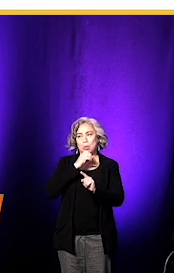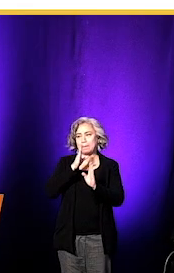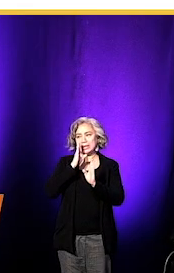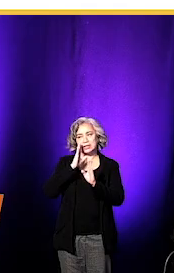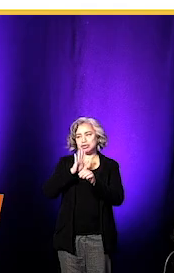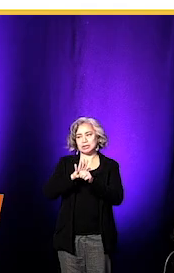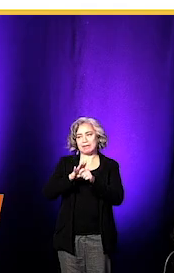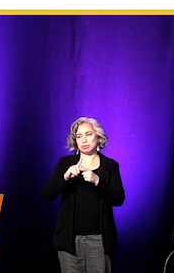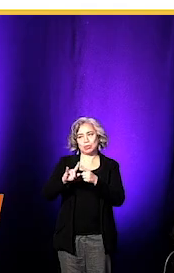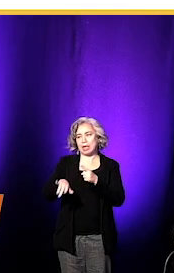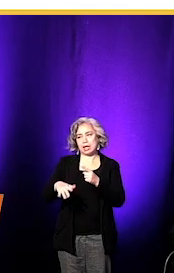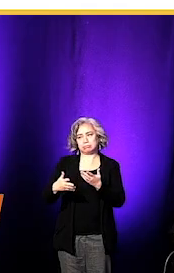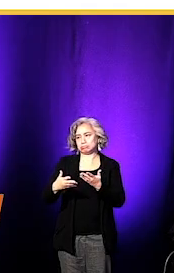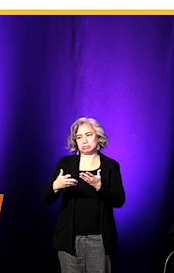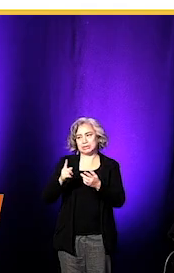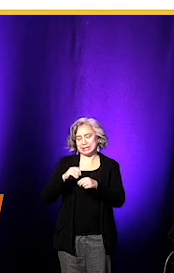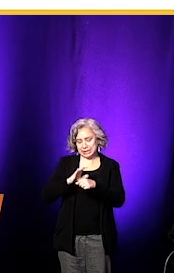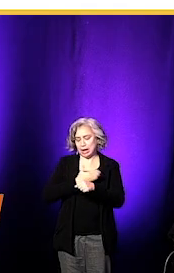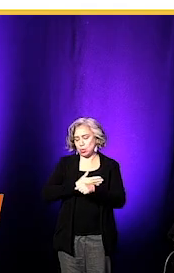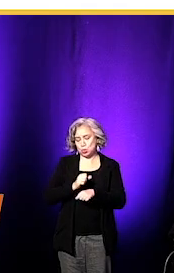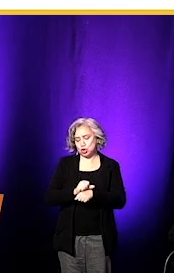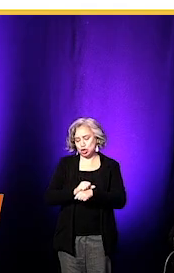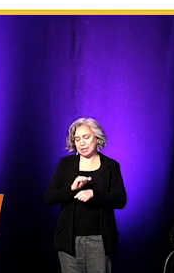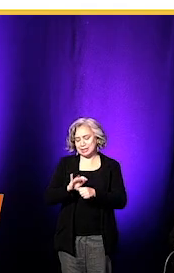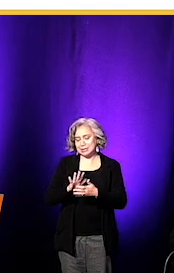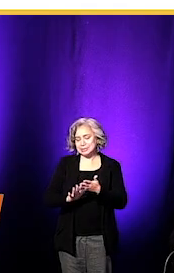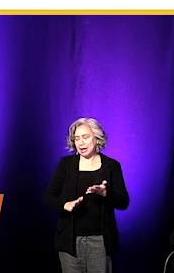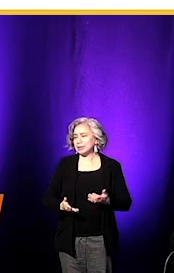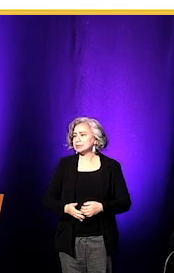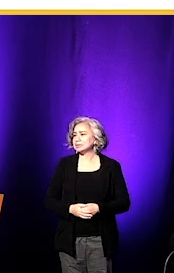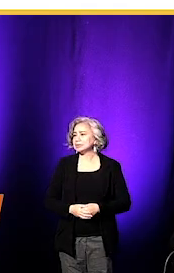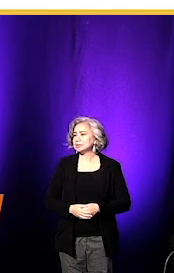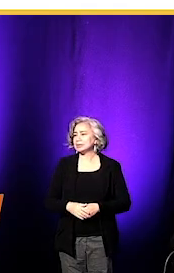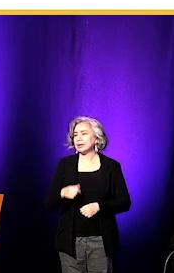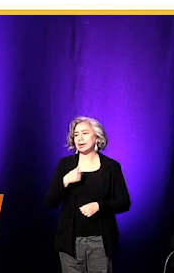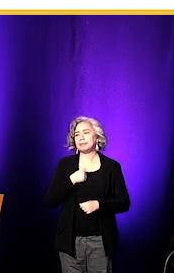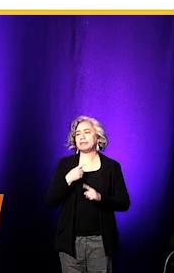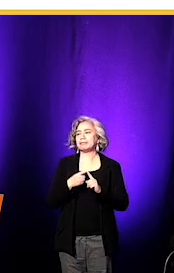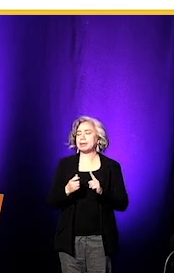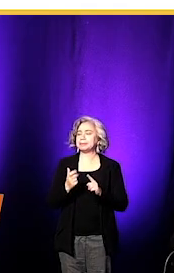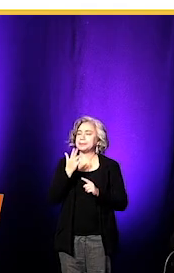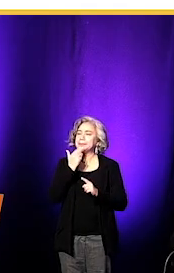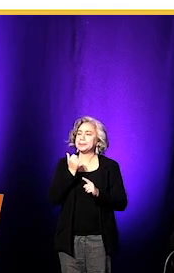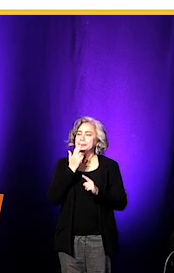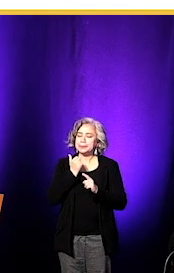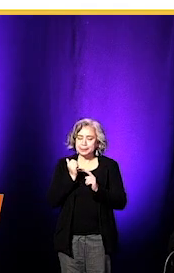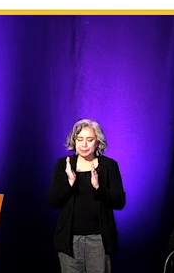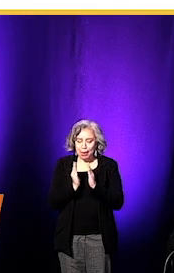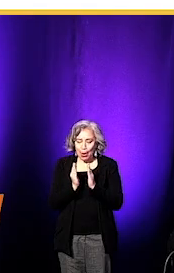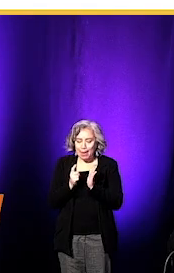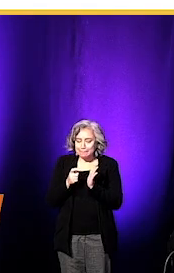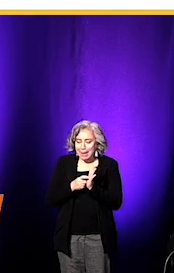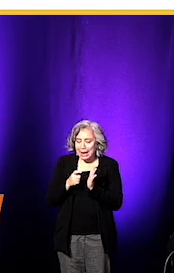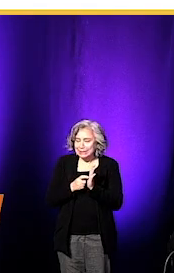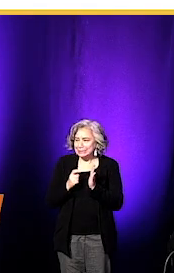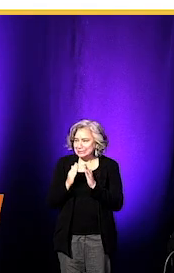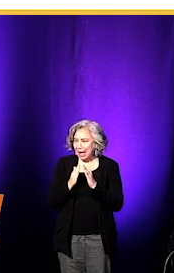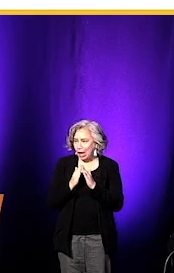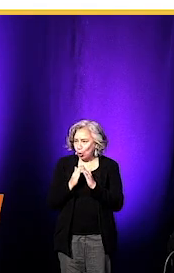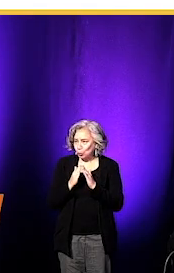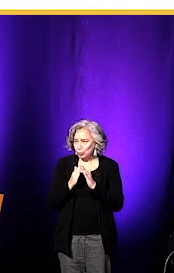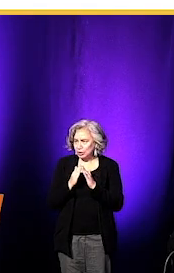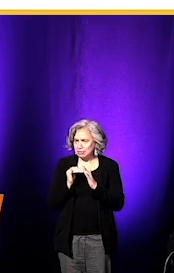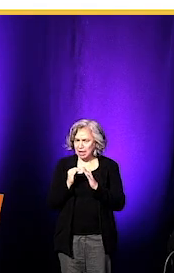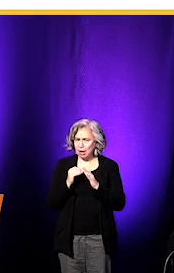design, right? I come from a little tiny mining town that was so robust when I was growing